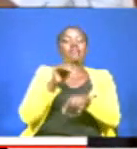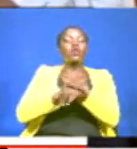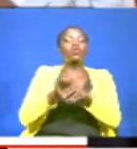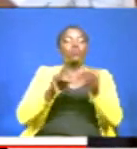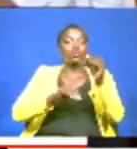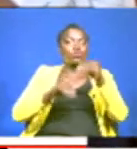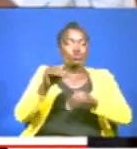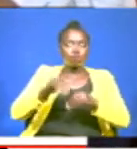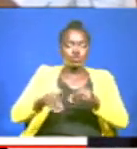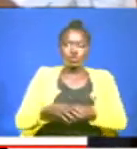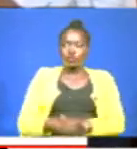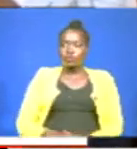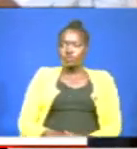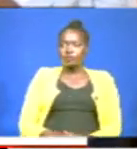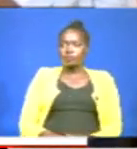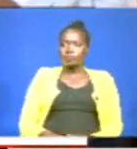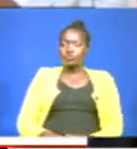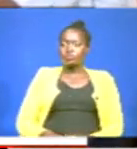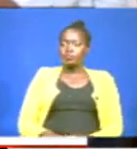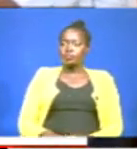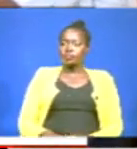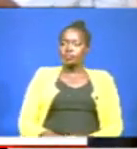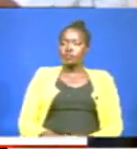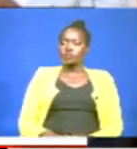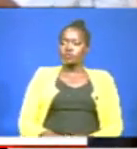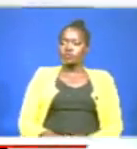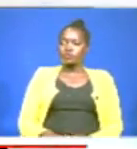Okware, Prime Edition.